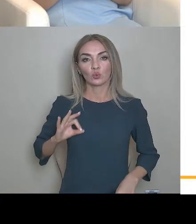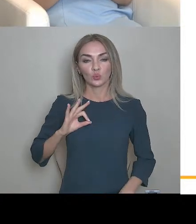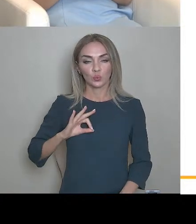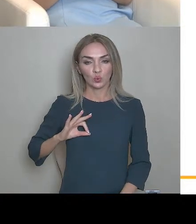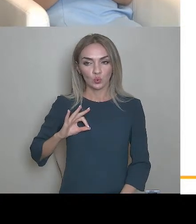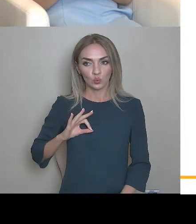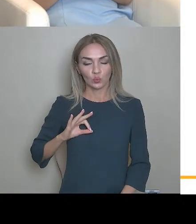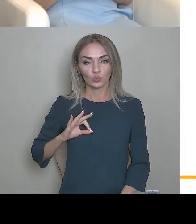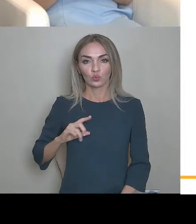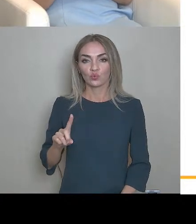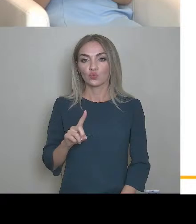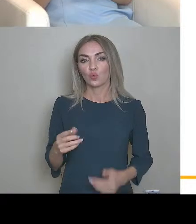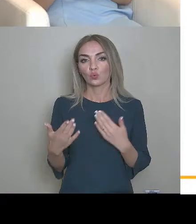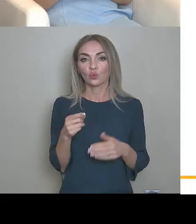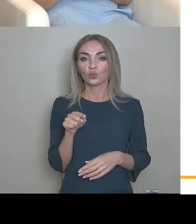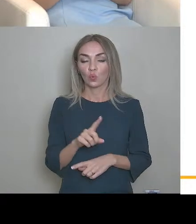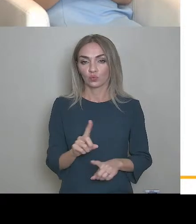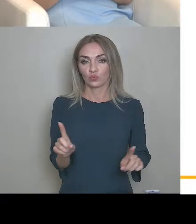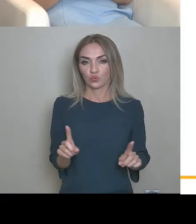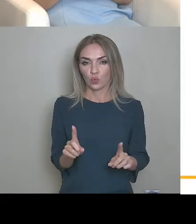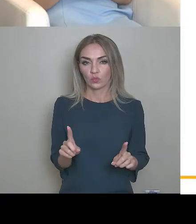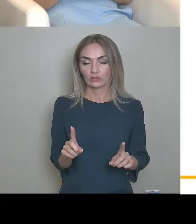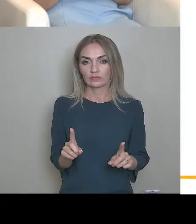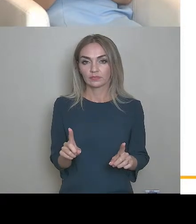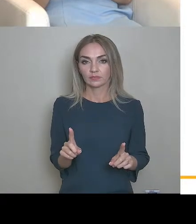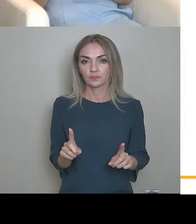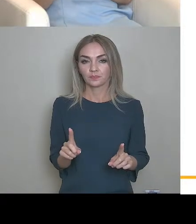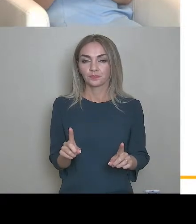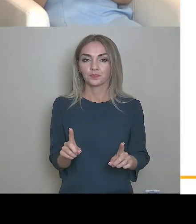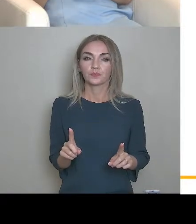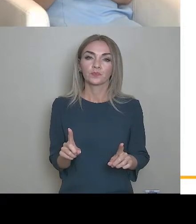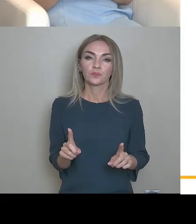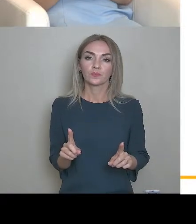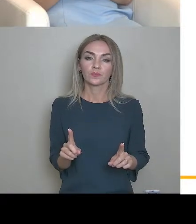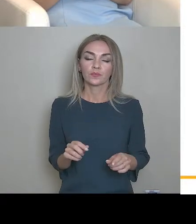stating reference to the order of the Ministry of Justice that